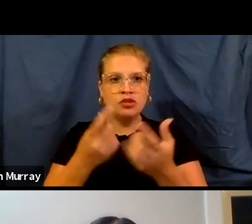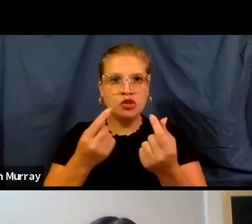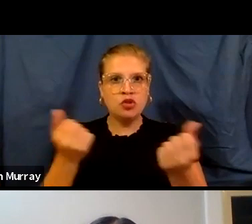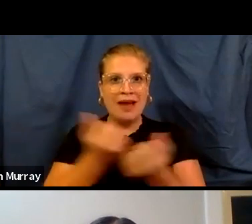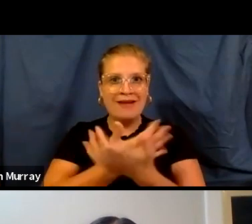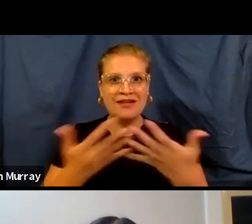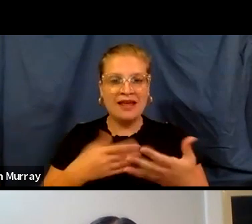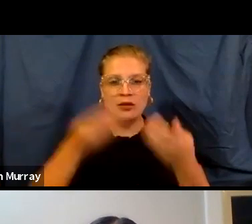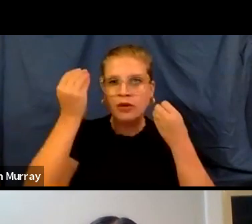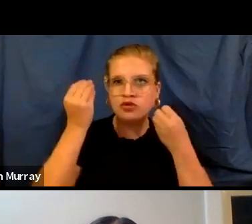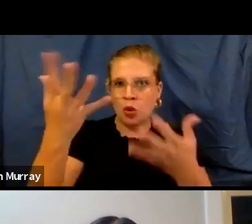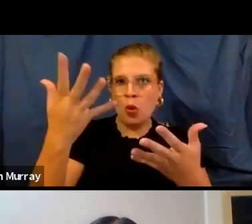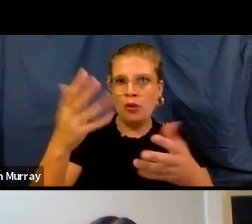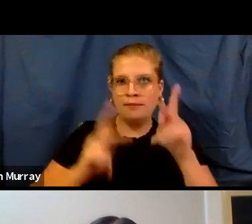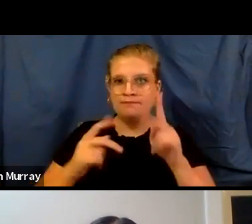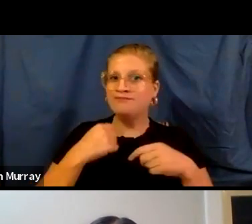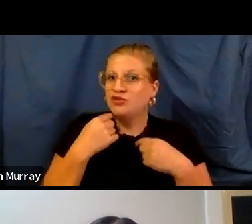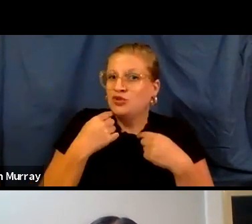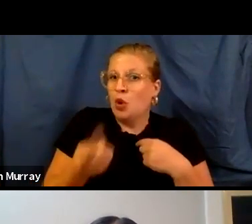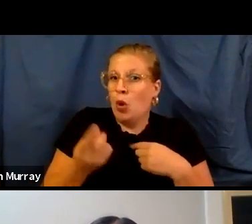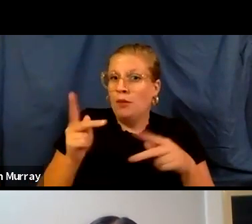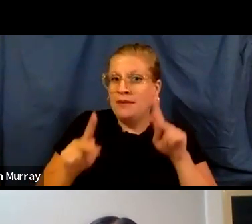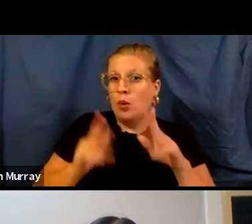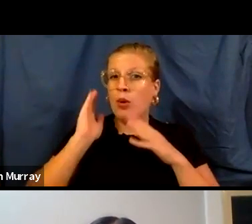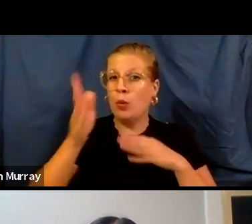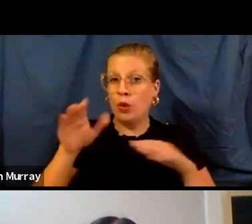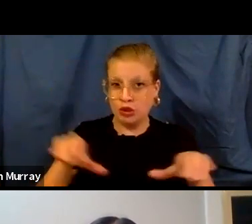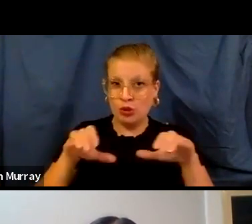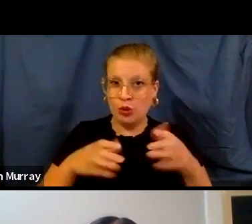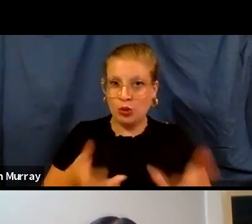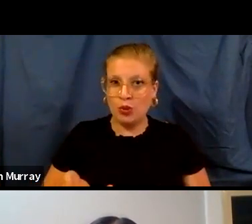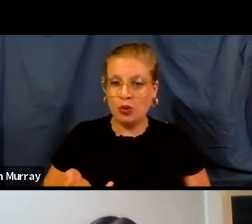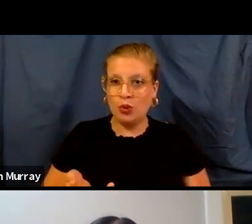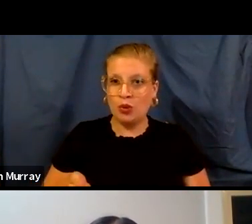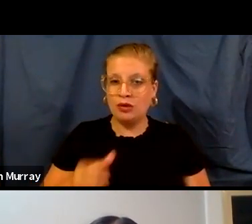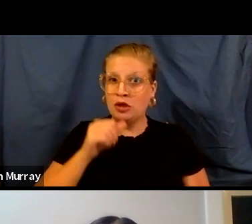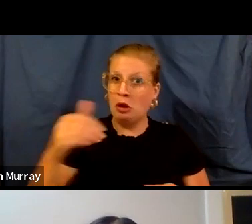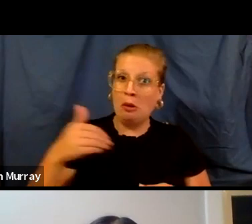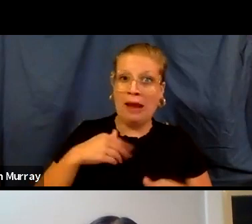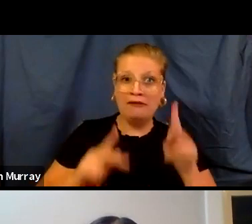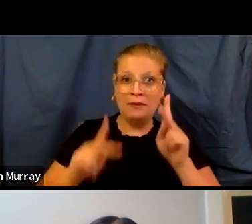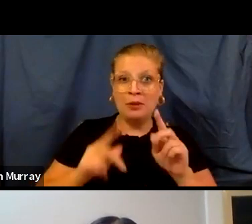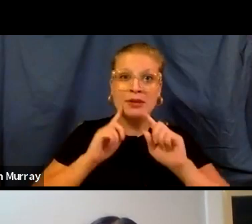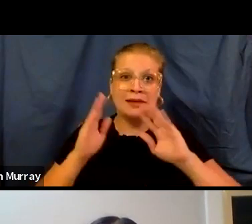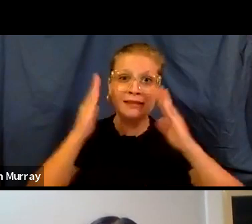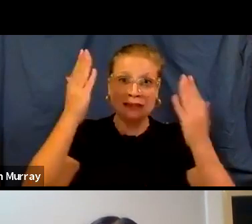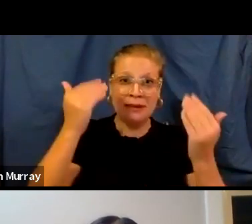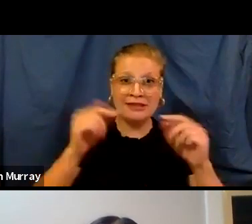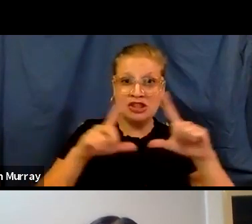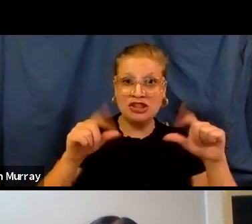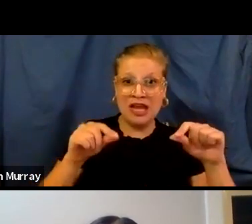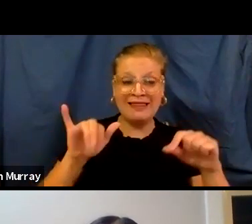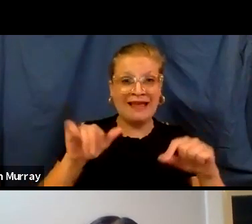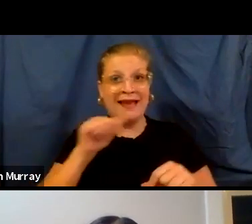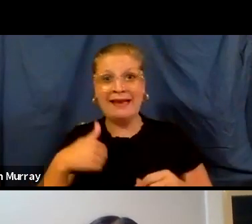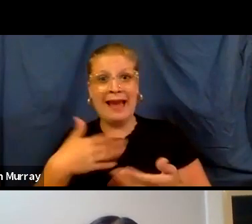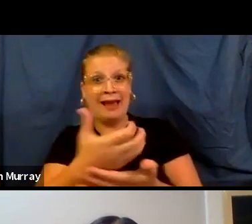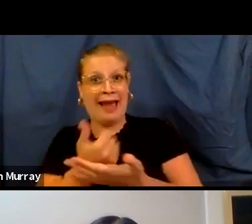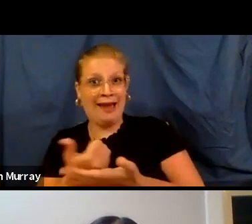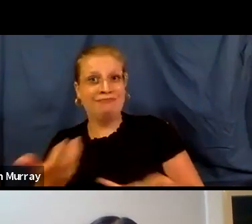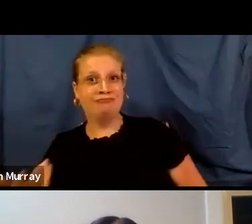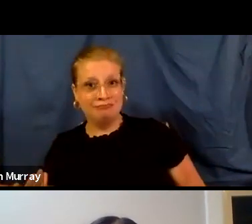do, and not have people, you know, expecting a check from us that they can't get. So we don't want